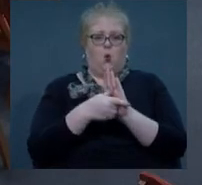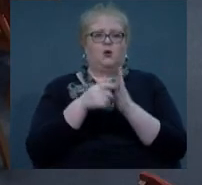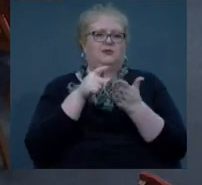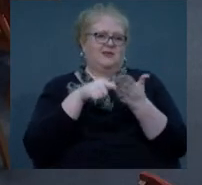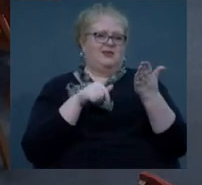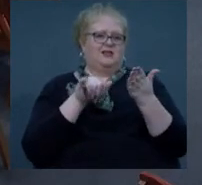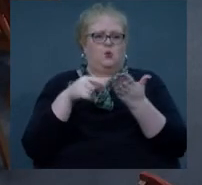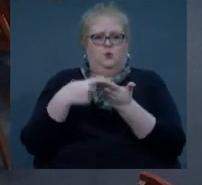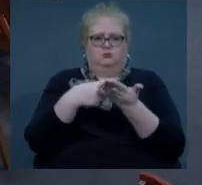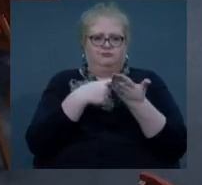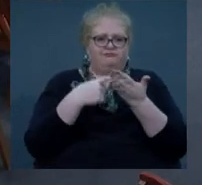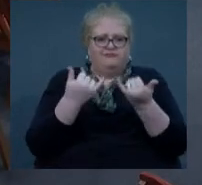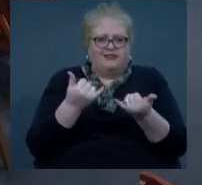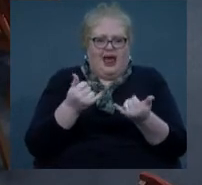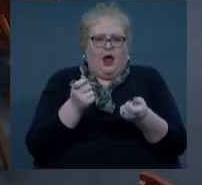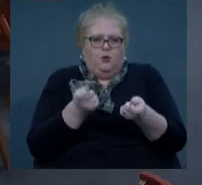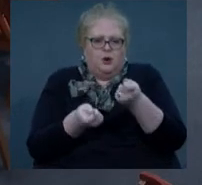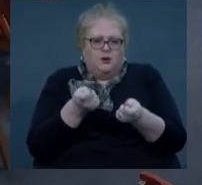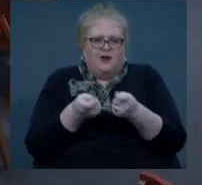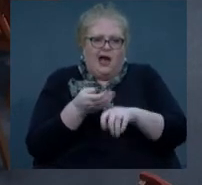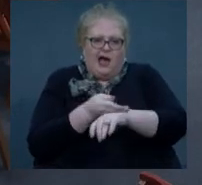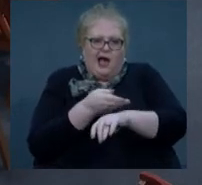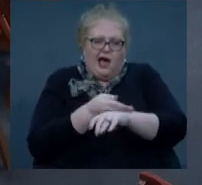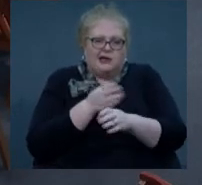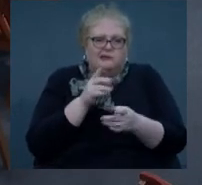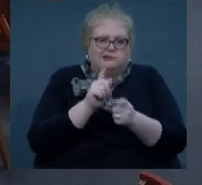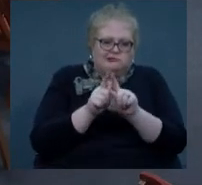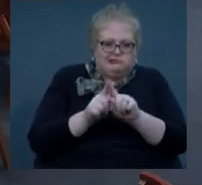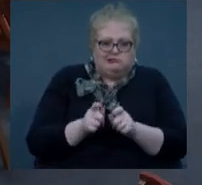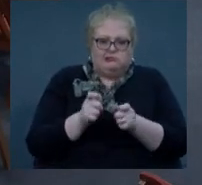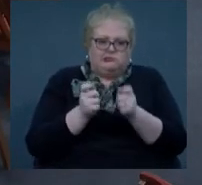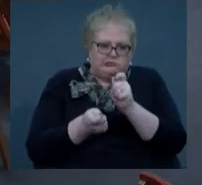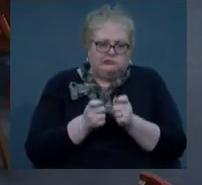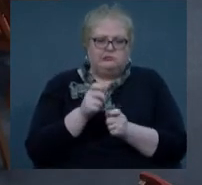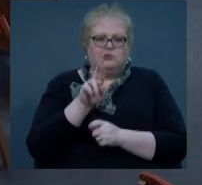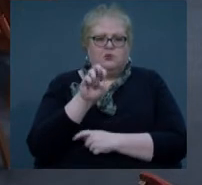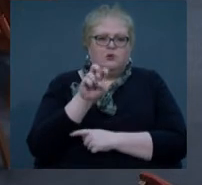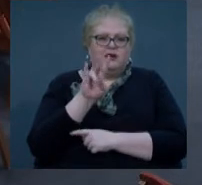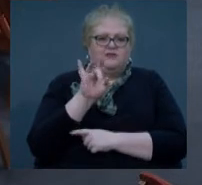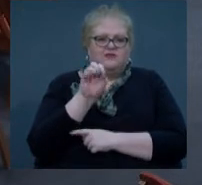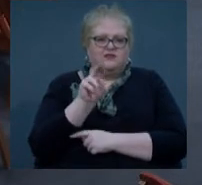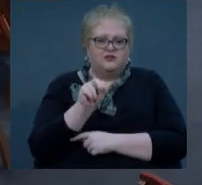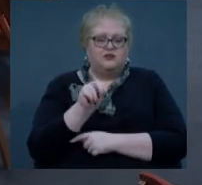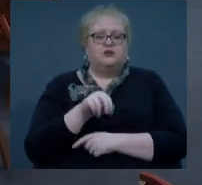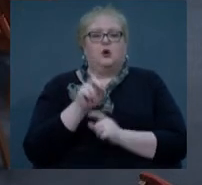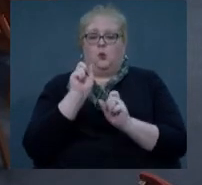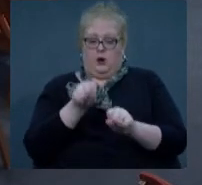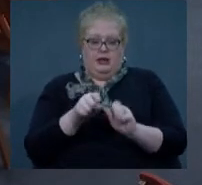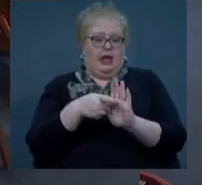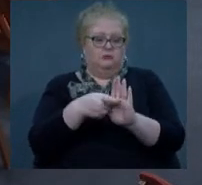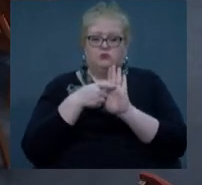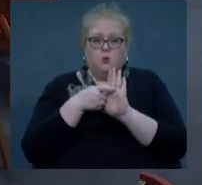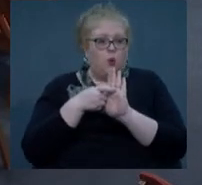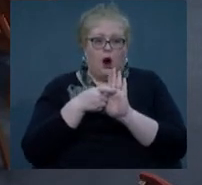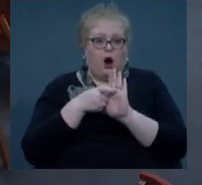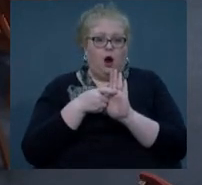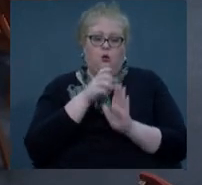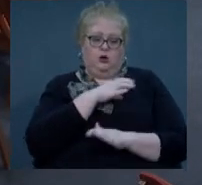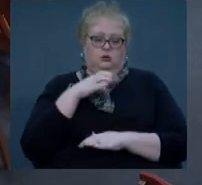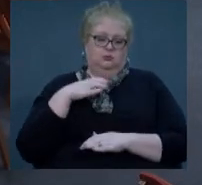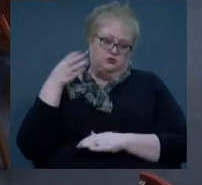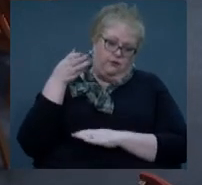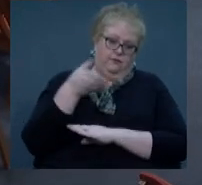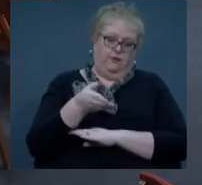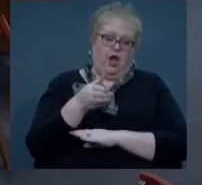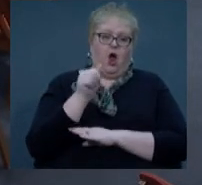through right now in revising of they have to be at that technical review if we choose to put it